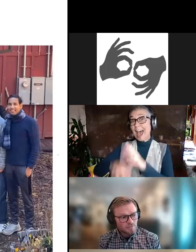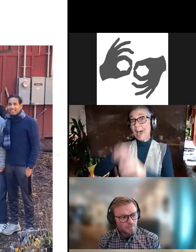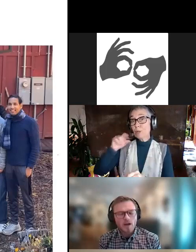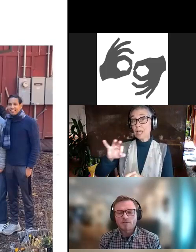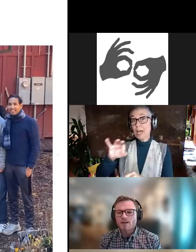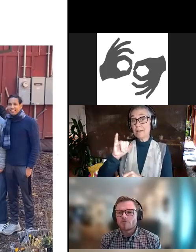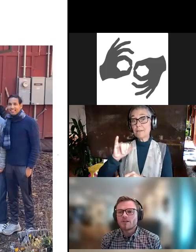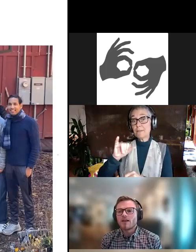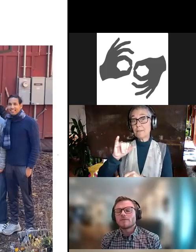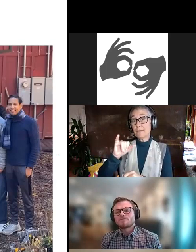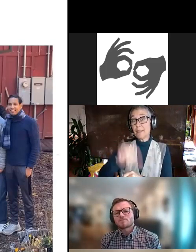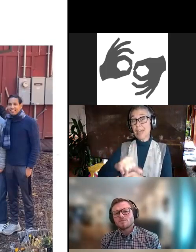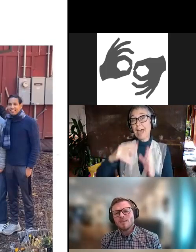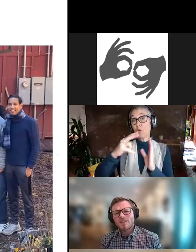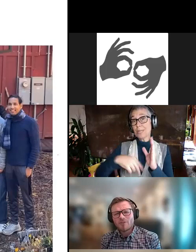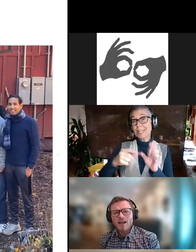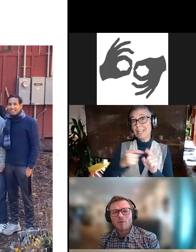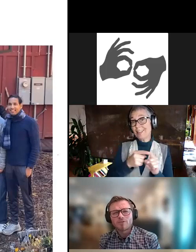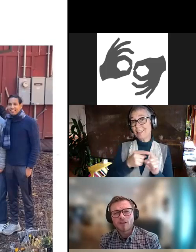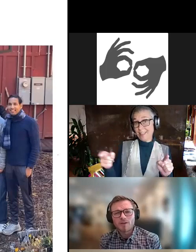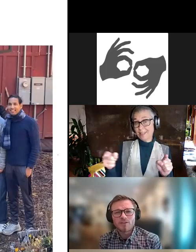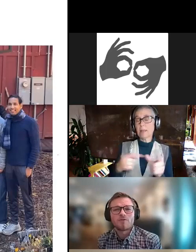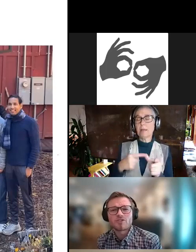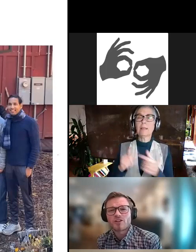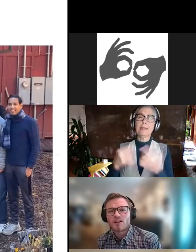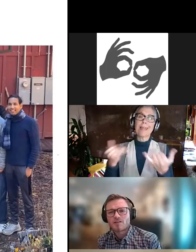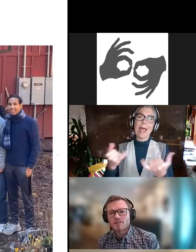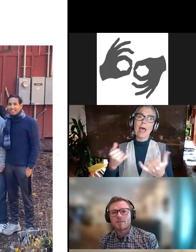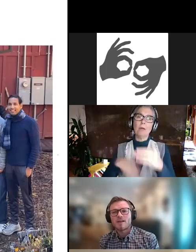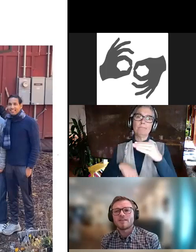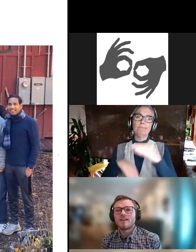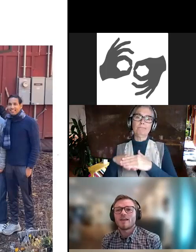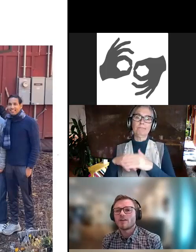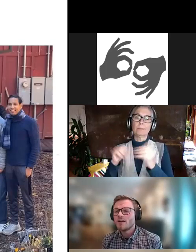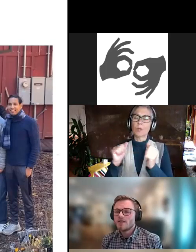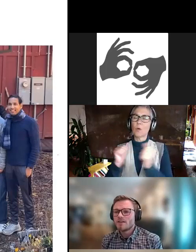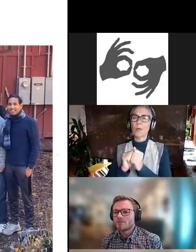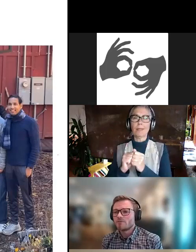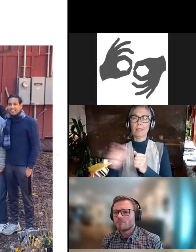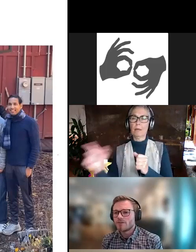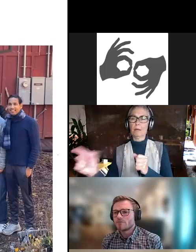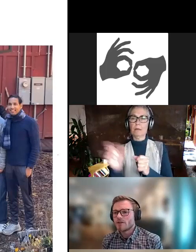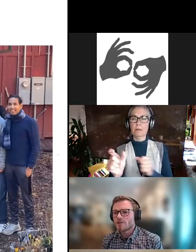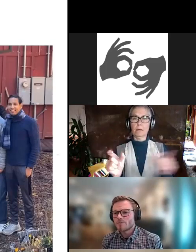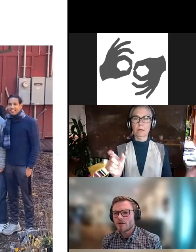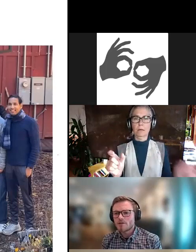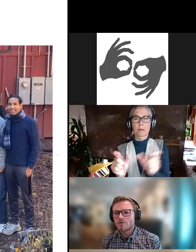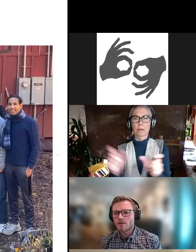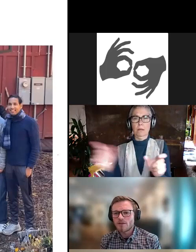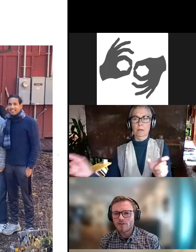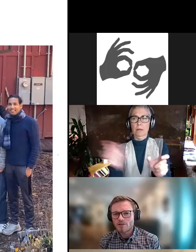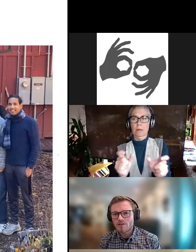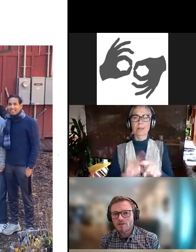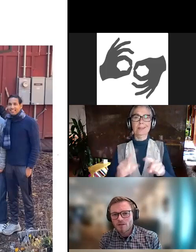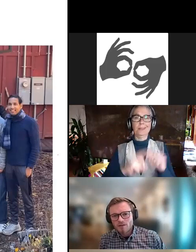gene or outside of the read length, then right now what you're limited to, unfortunately, is just kind of piecing together different reads, right? So you would